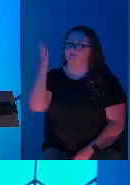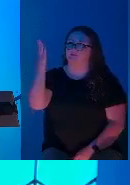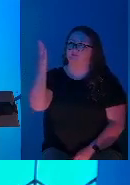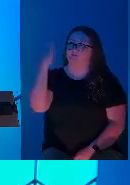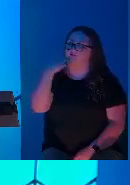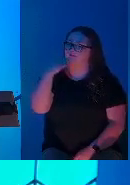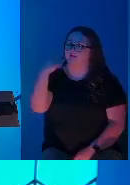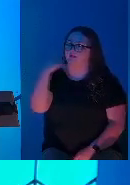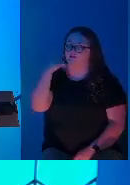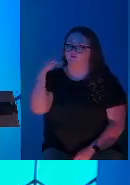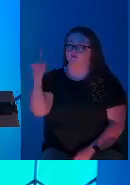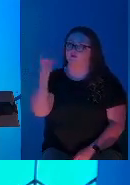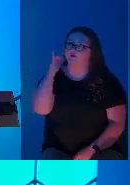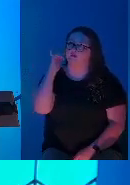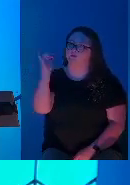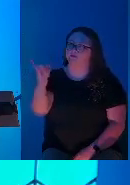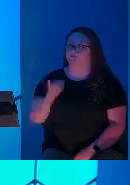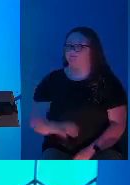for eternity.